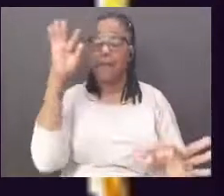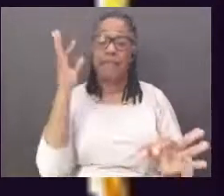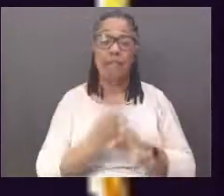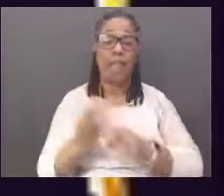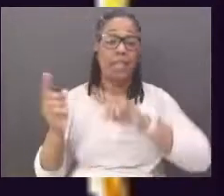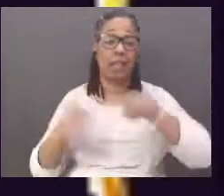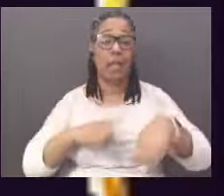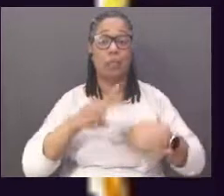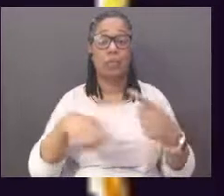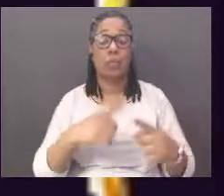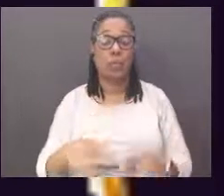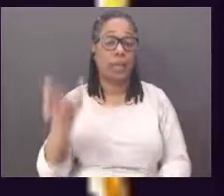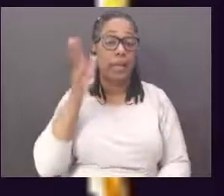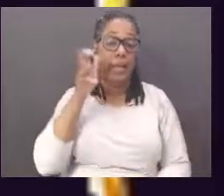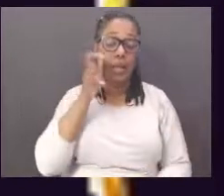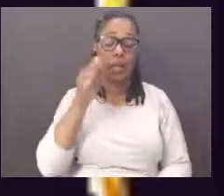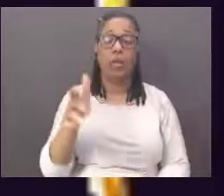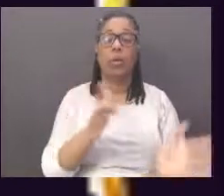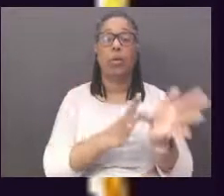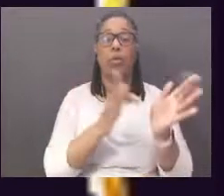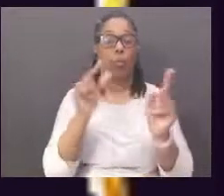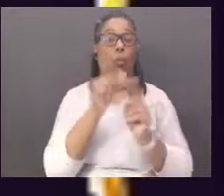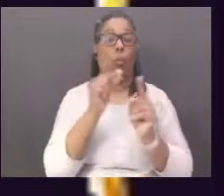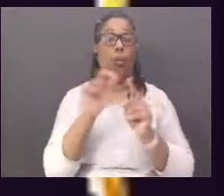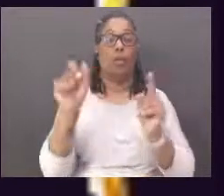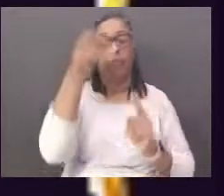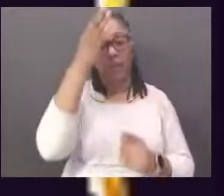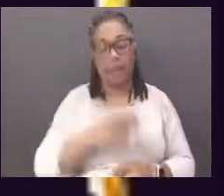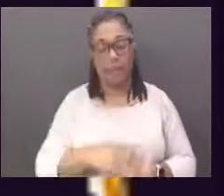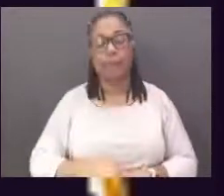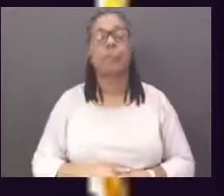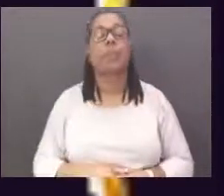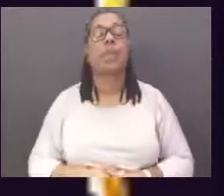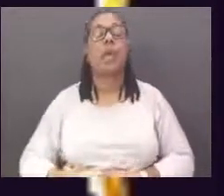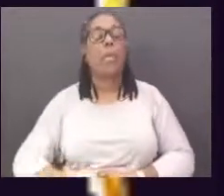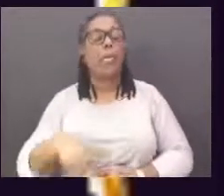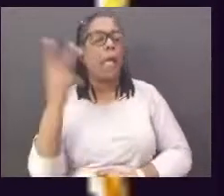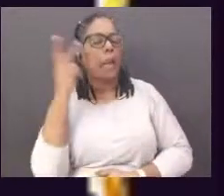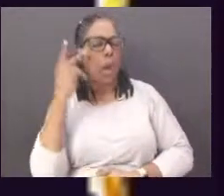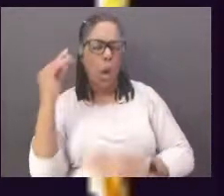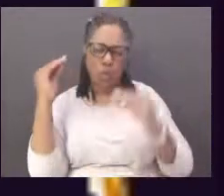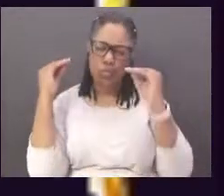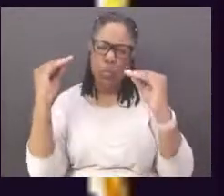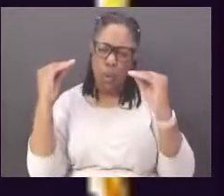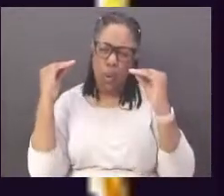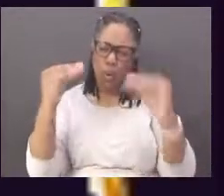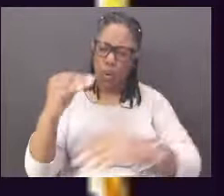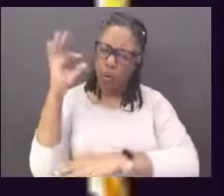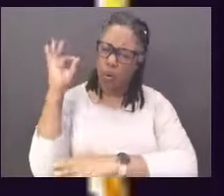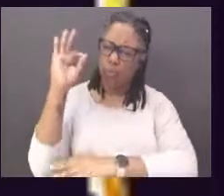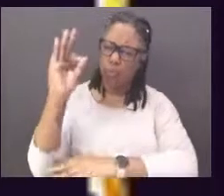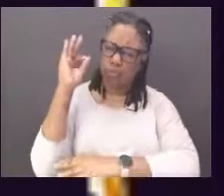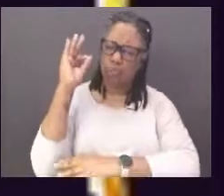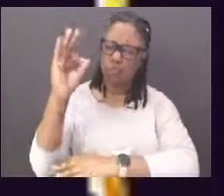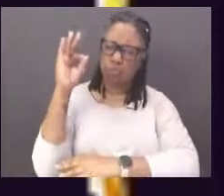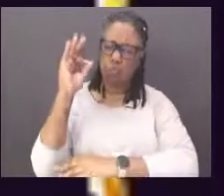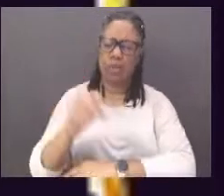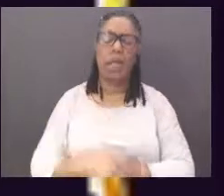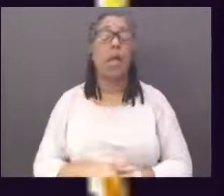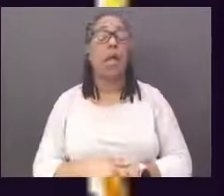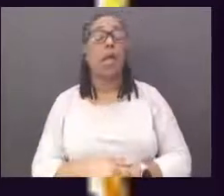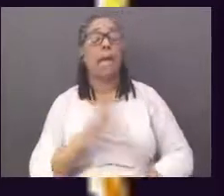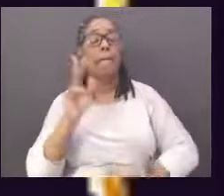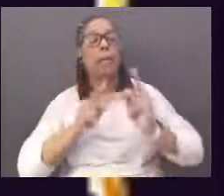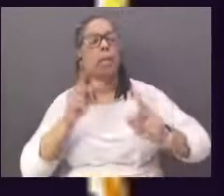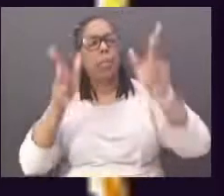Paul faithfully taught the word, the faith of the people grew so much that it gave God the avenue he